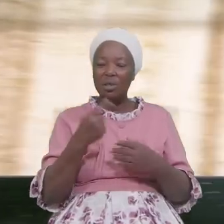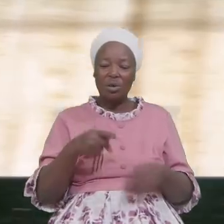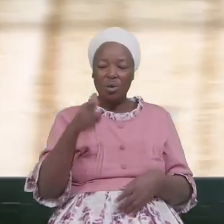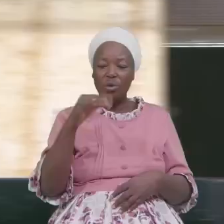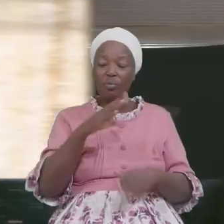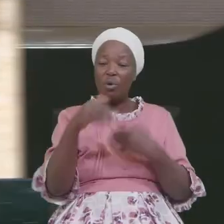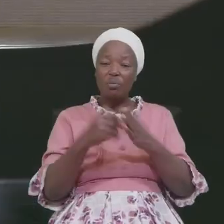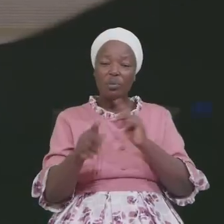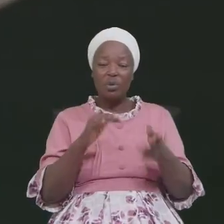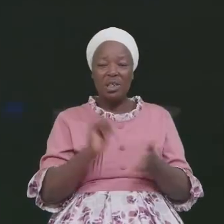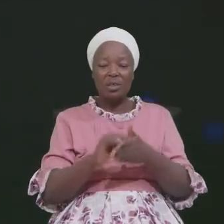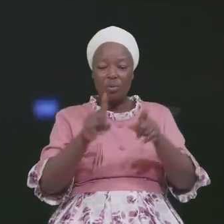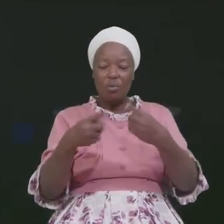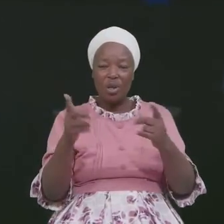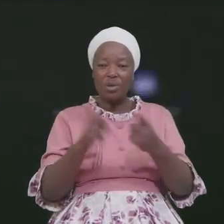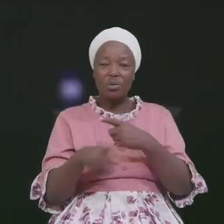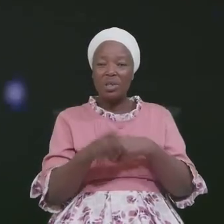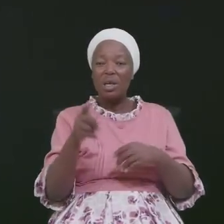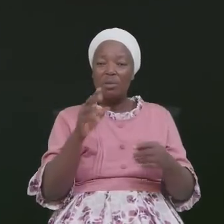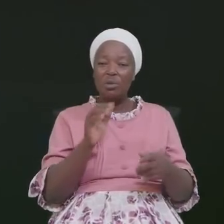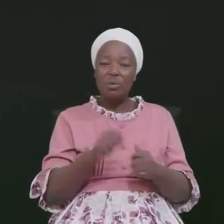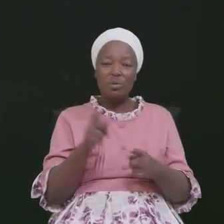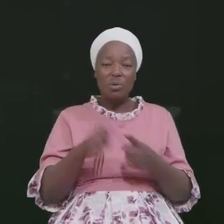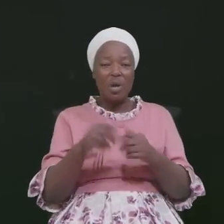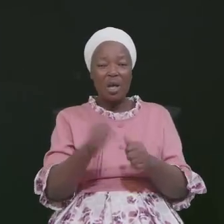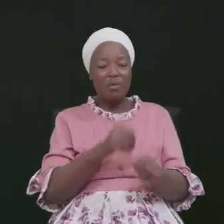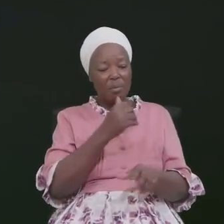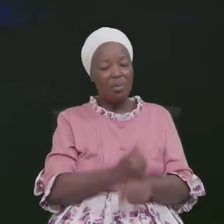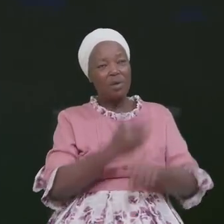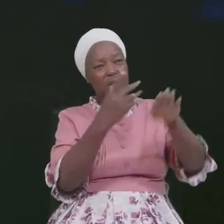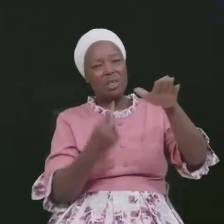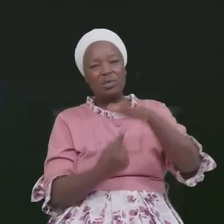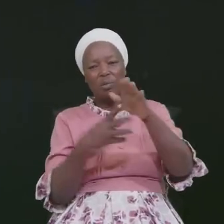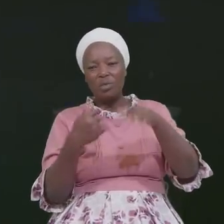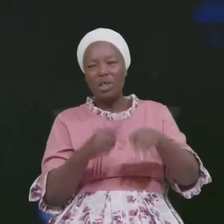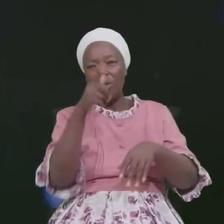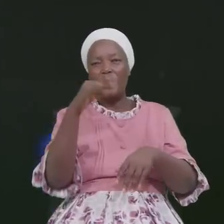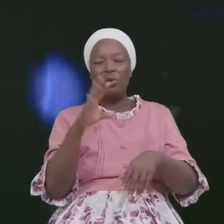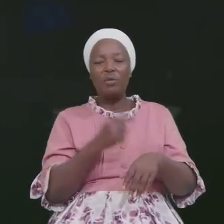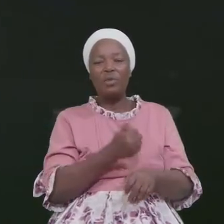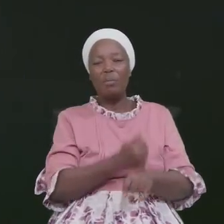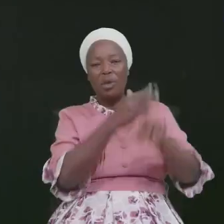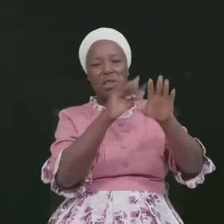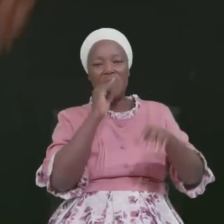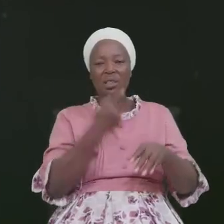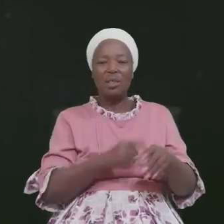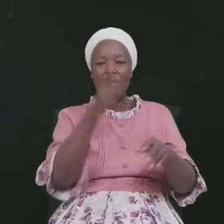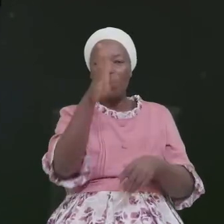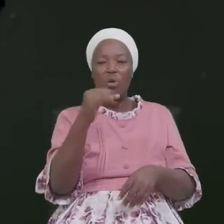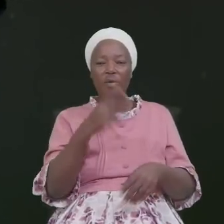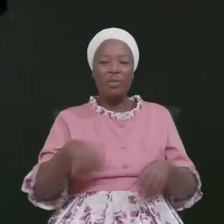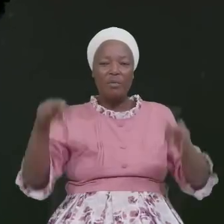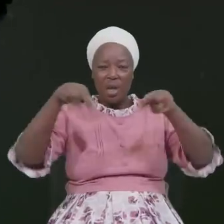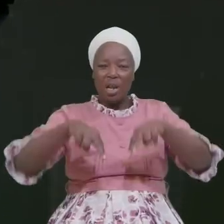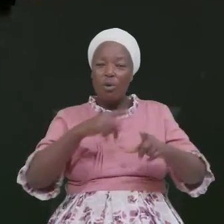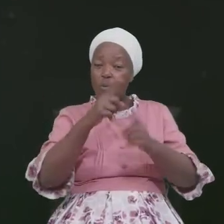them to every mountain top and every valley. The God of the mountain is the God of the valley. What he